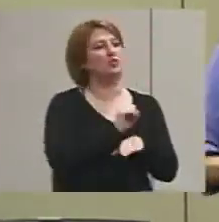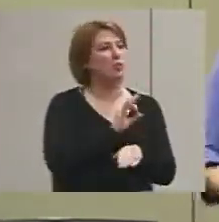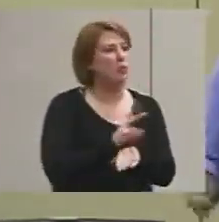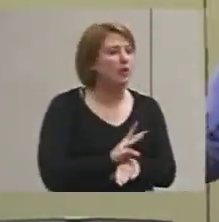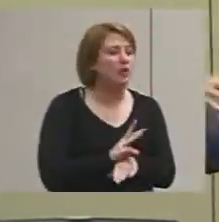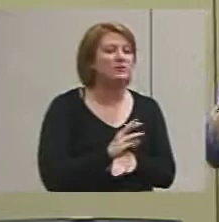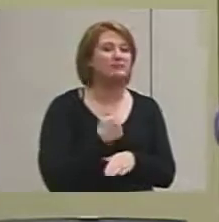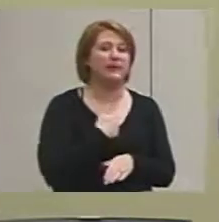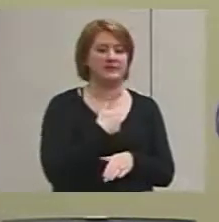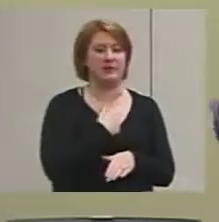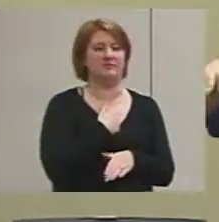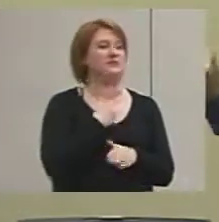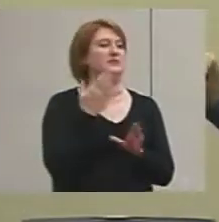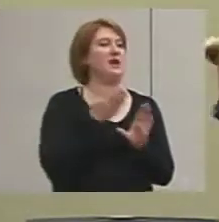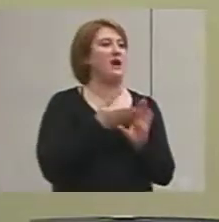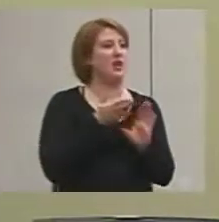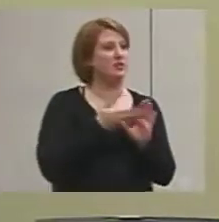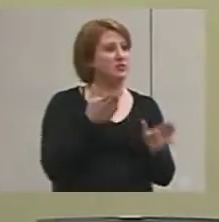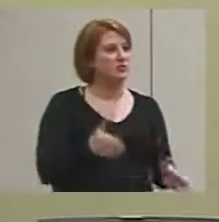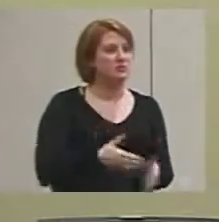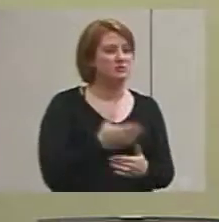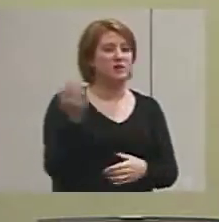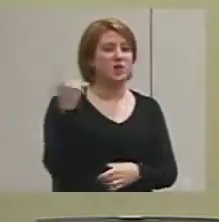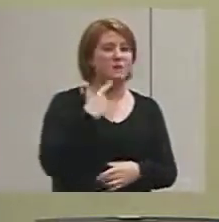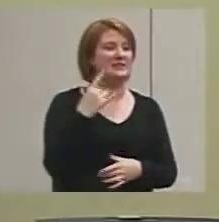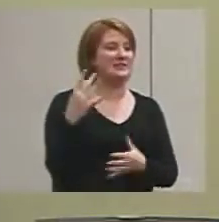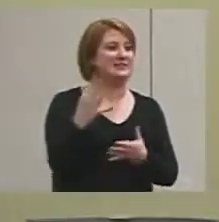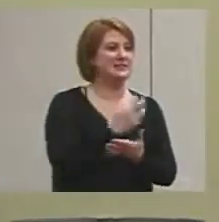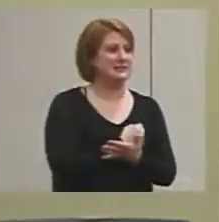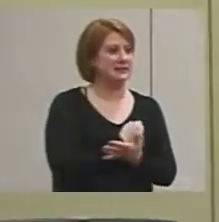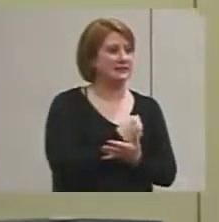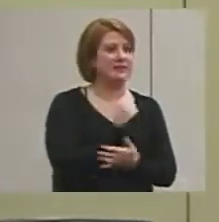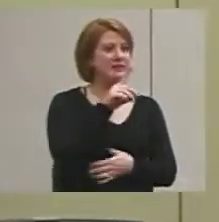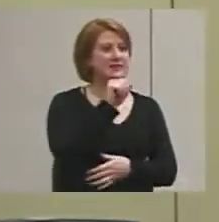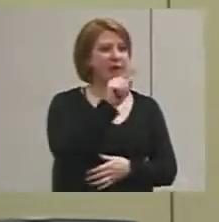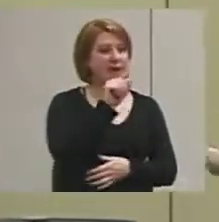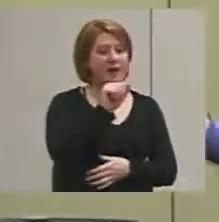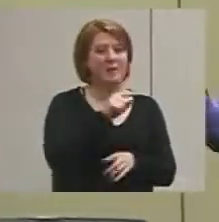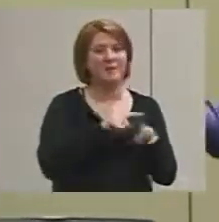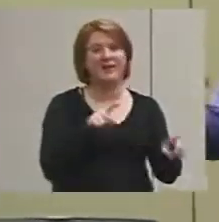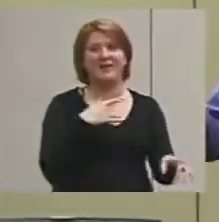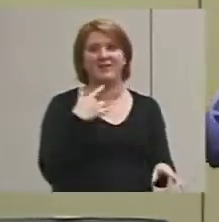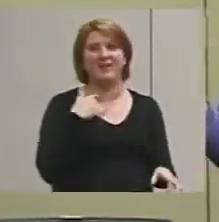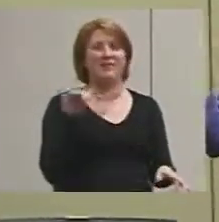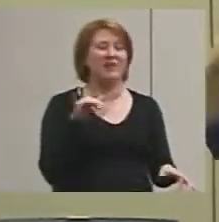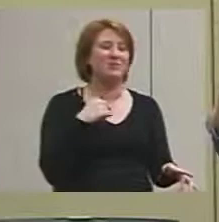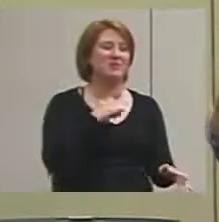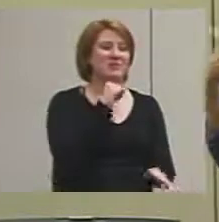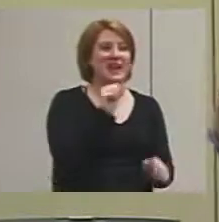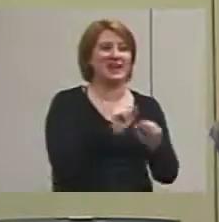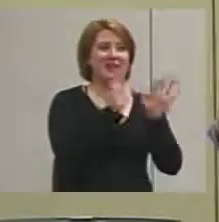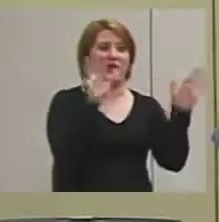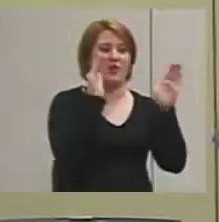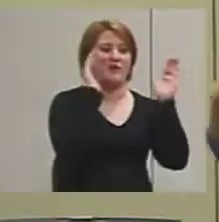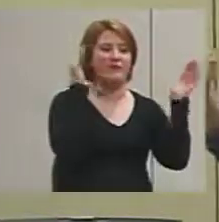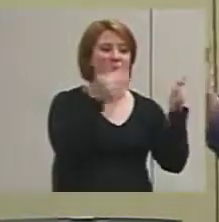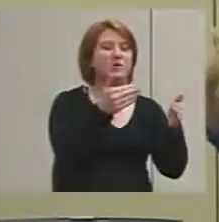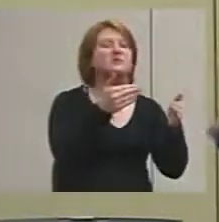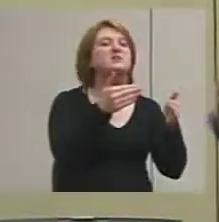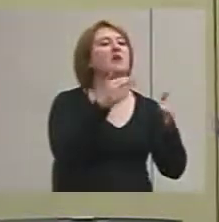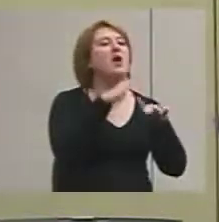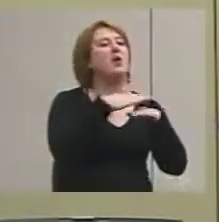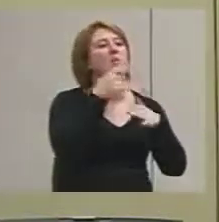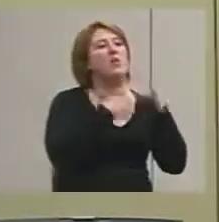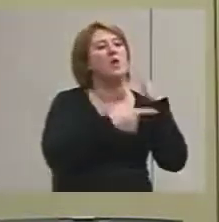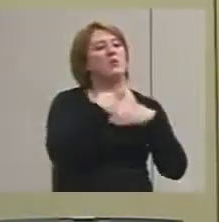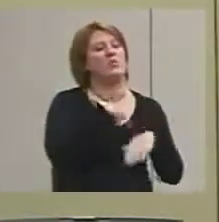and psychologists can come in and do some data collection too. But I feel like we don't have a real clear focus as to what we're